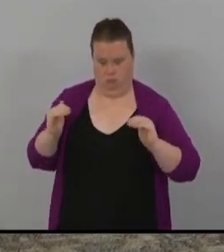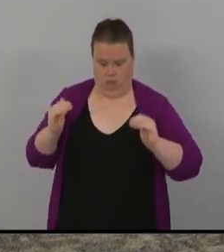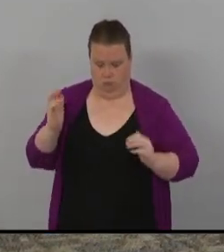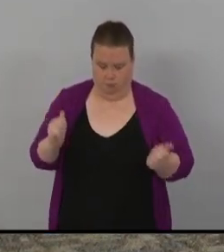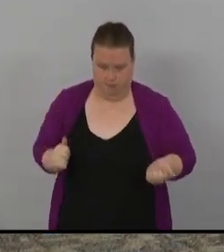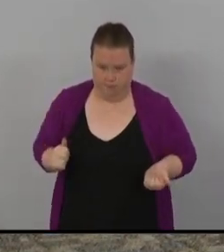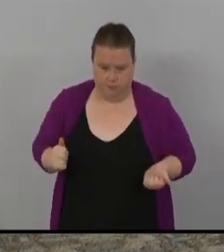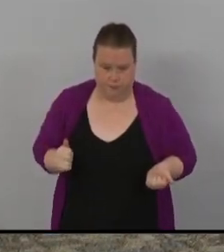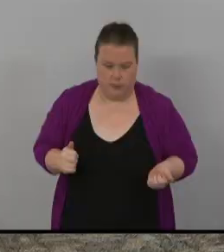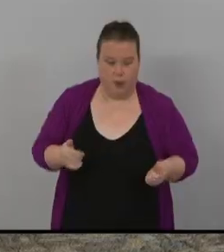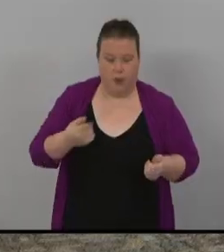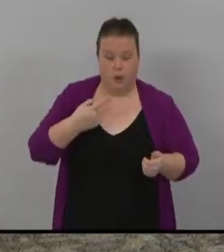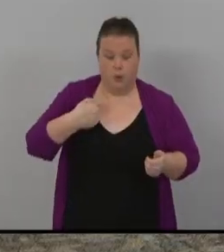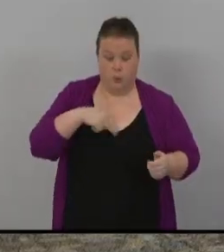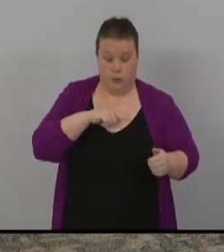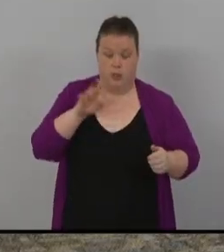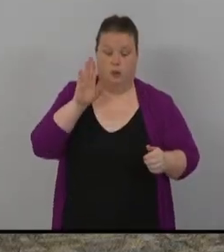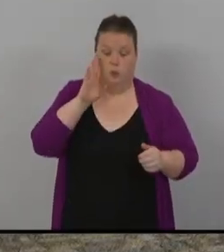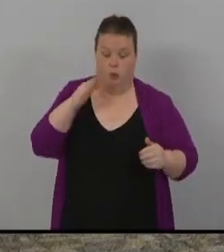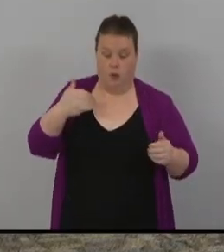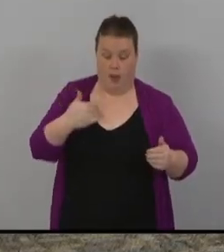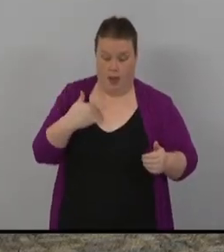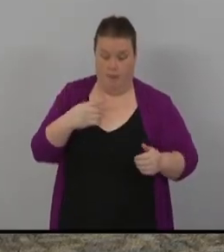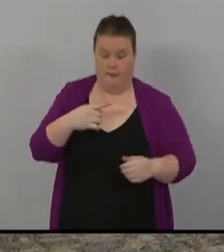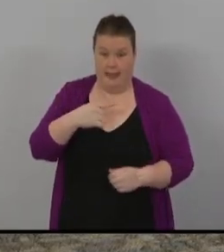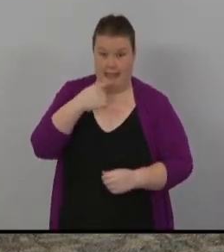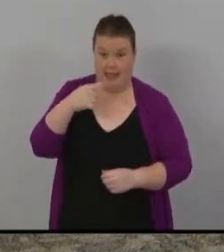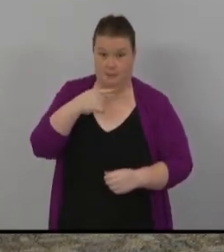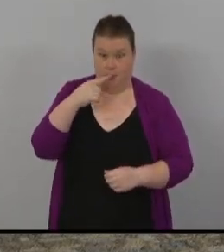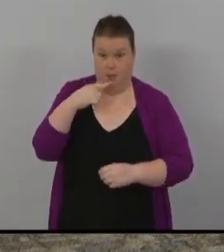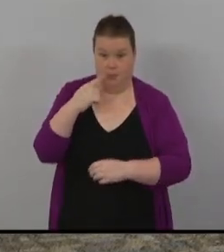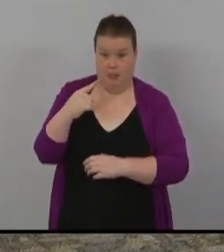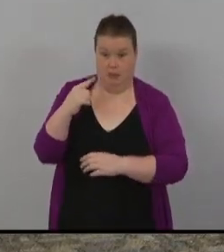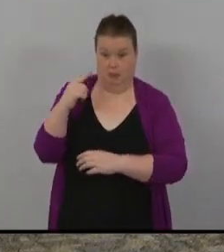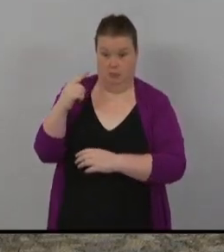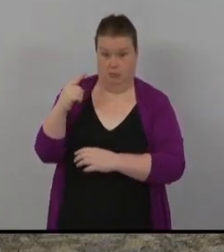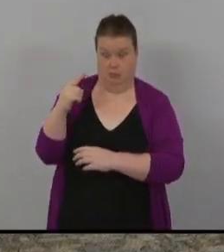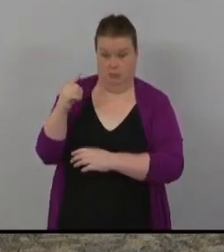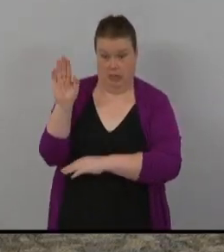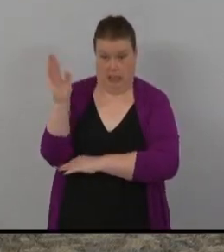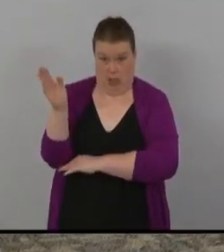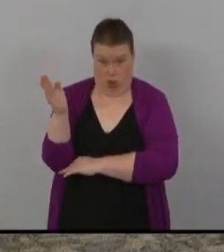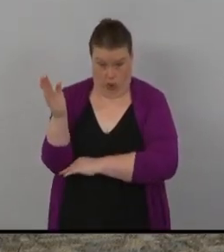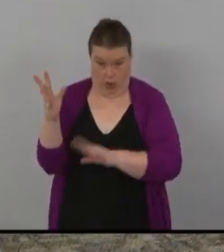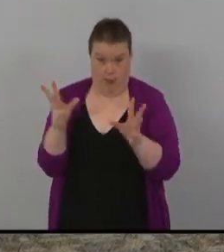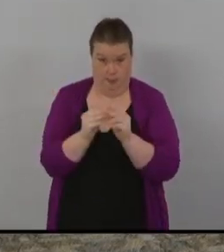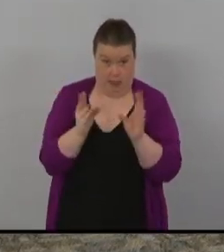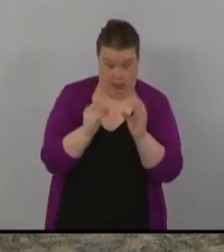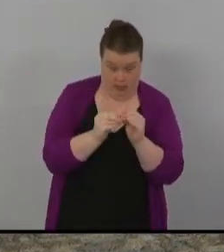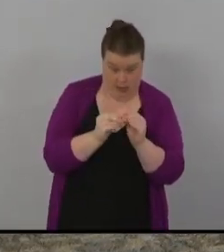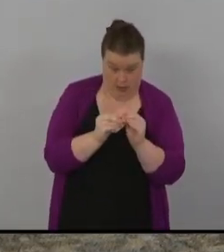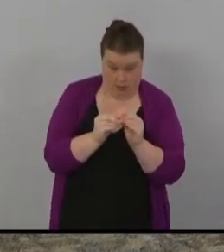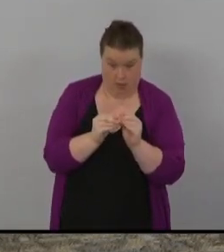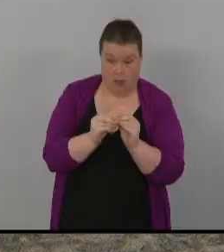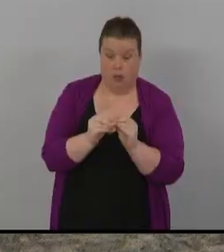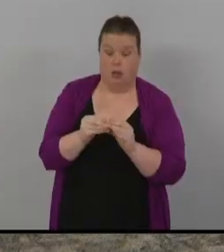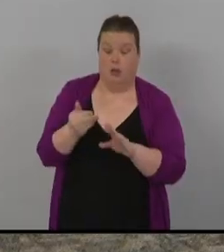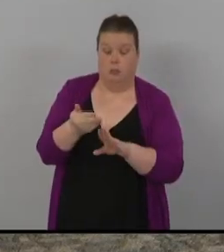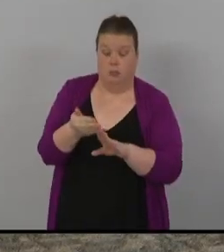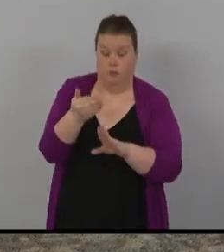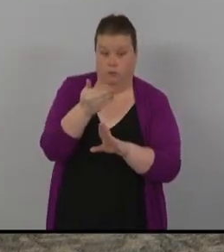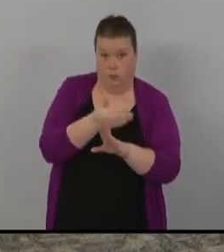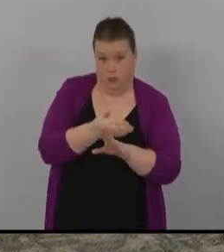the 28th before you adopt the budget and tax rate. And then the so from tonight, when